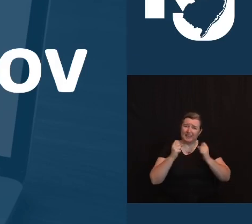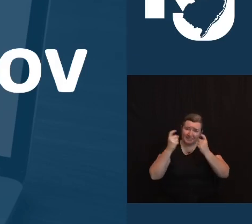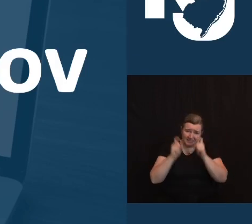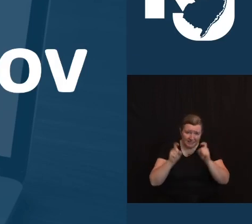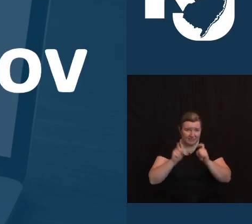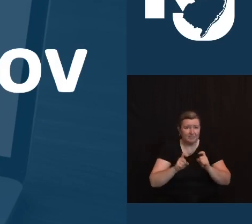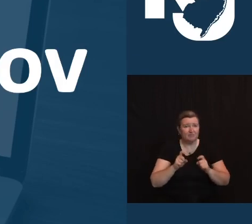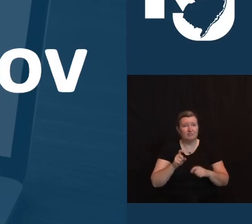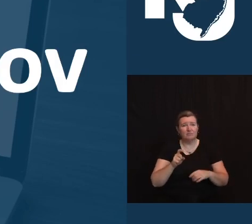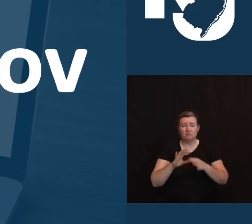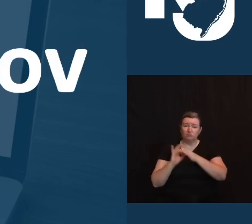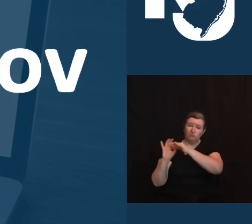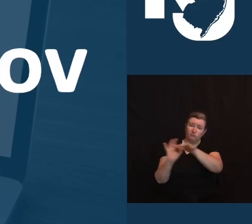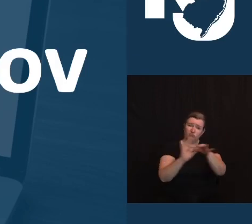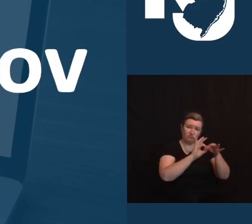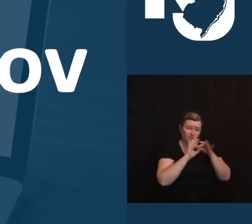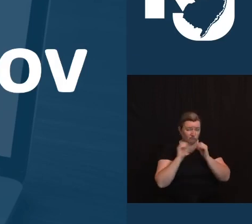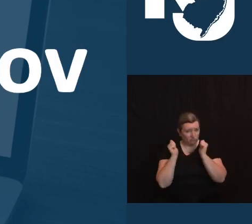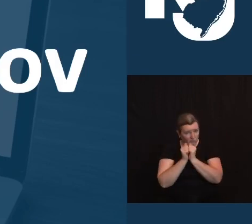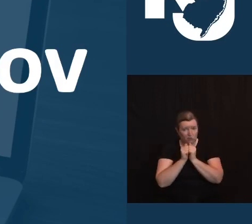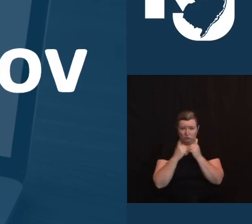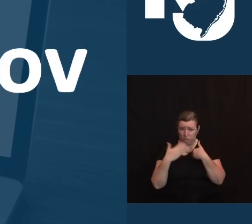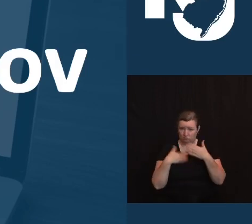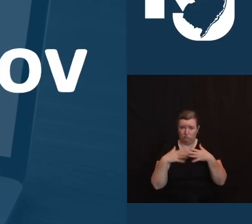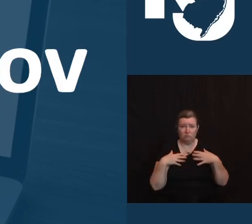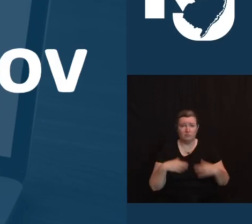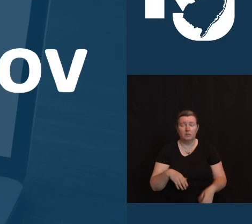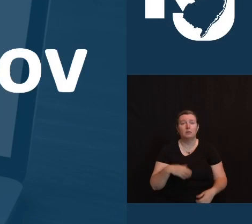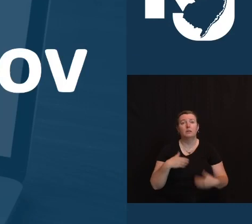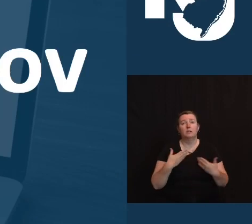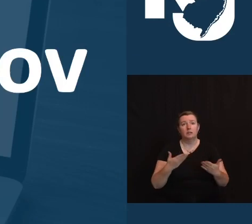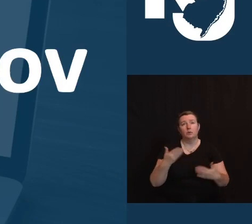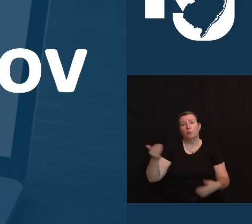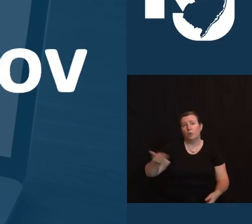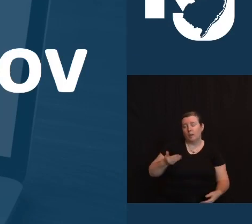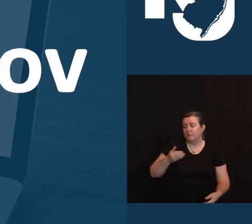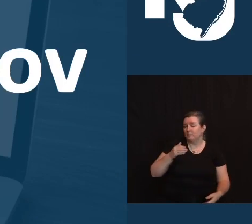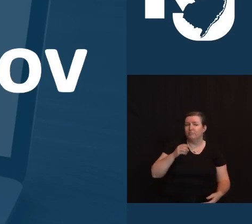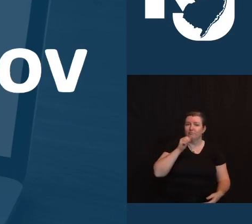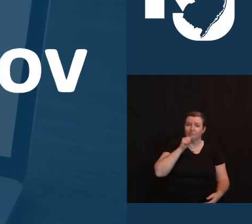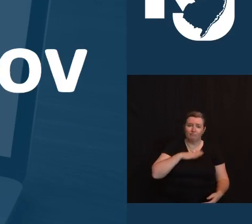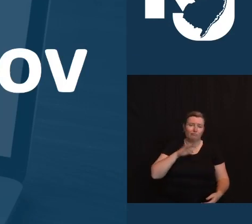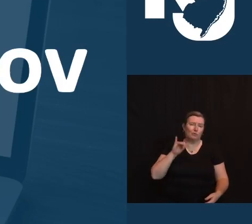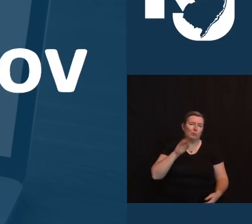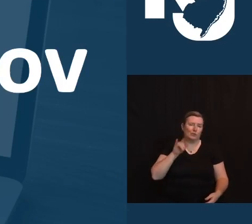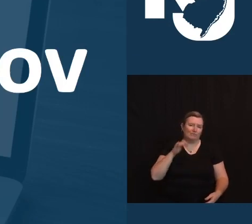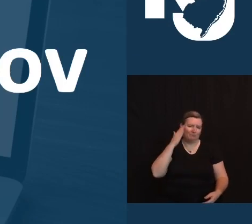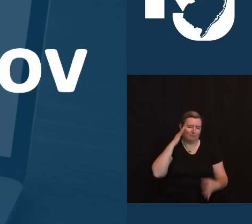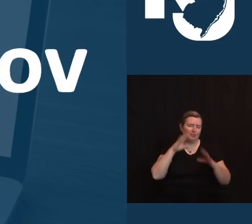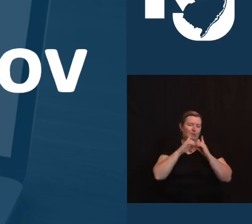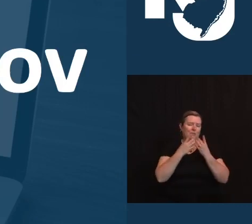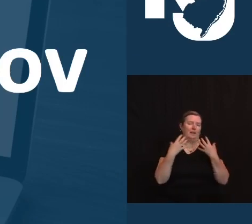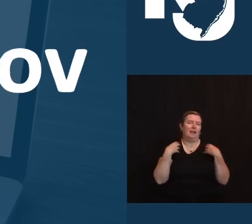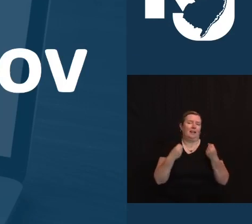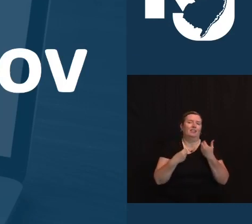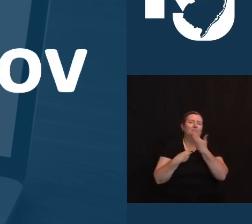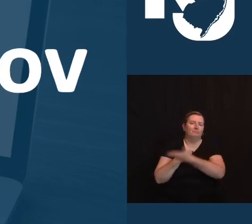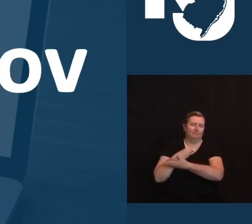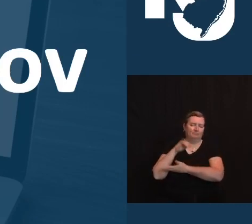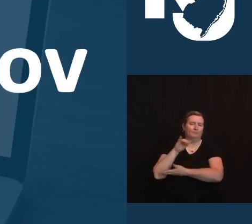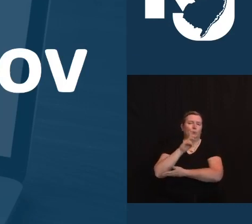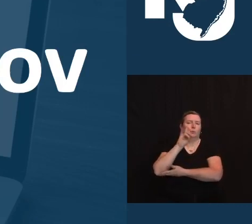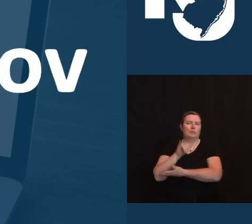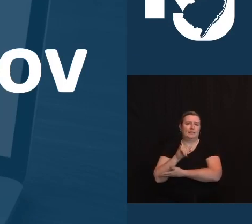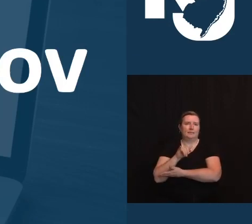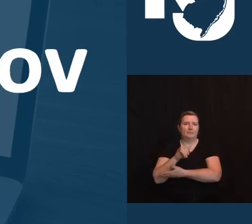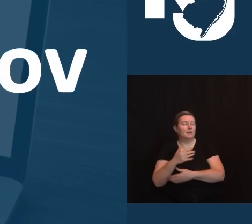together. With that, please help me welcome the woman who needs no introduction, the Commissioner of the Department of Health, Judy Persichilli. Thank you,